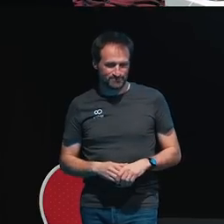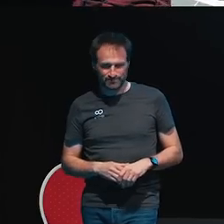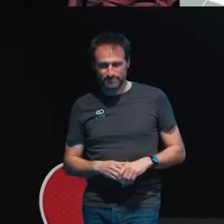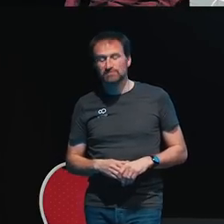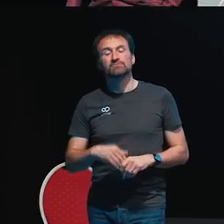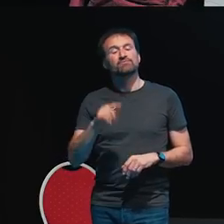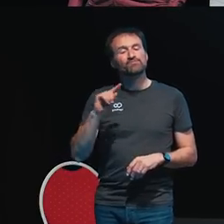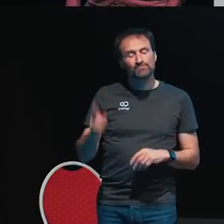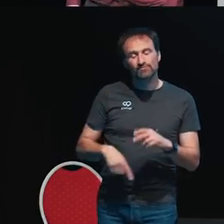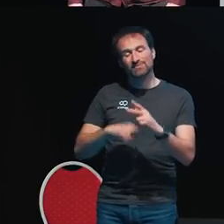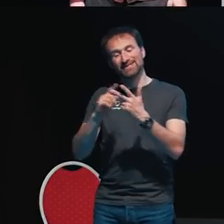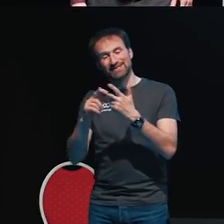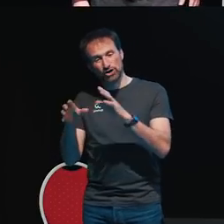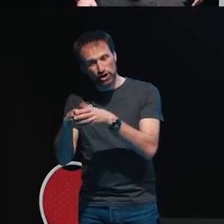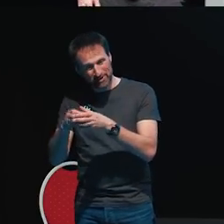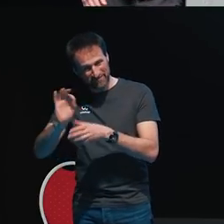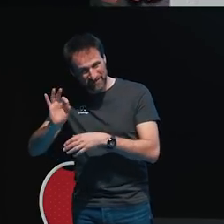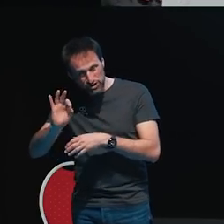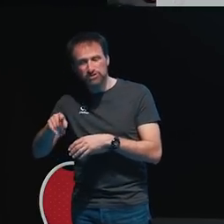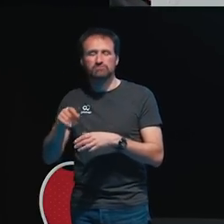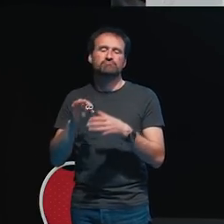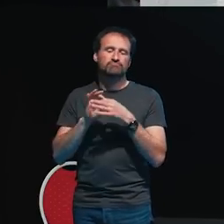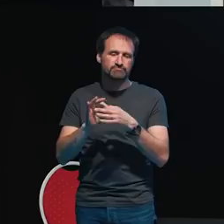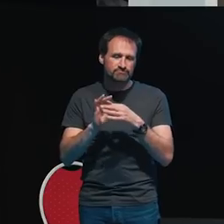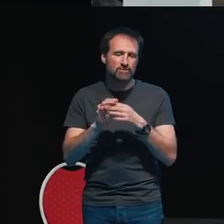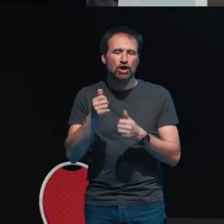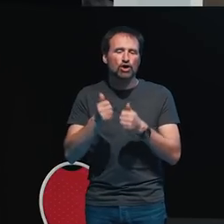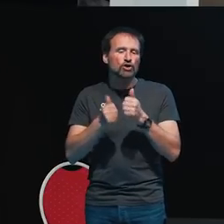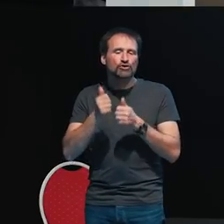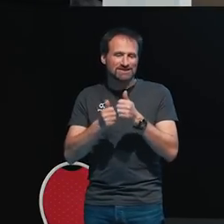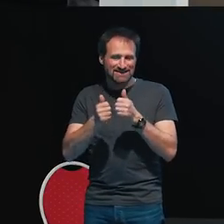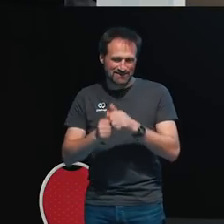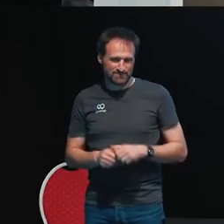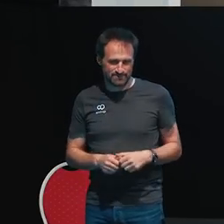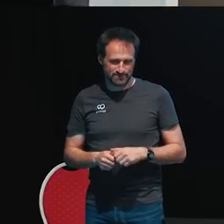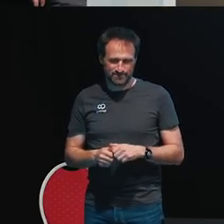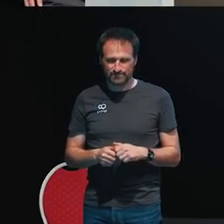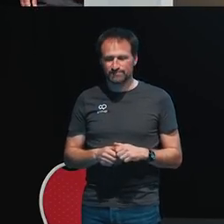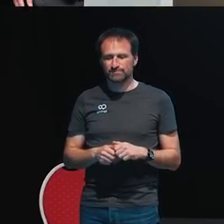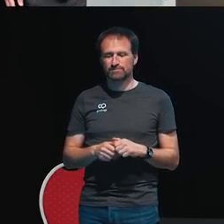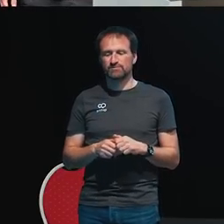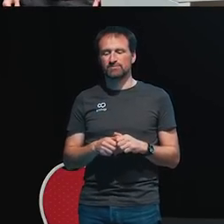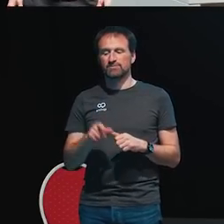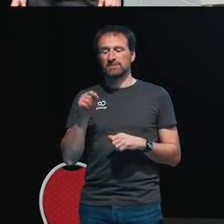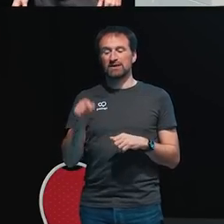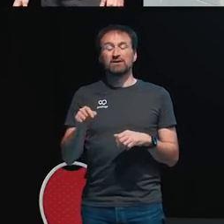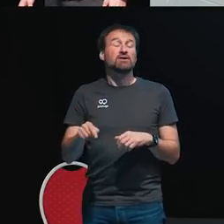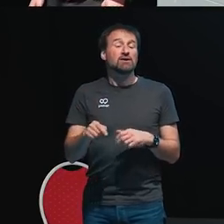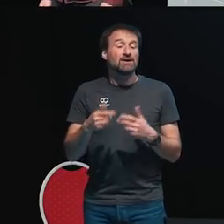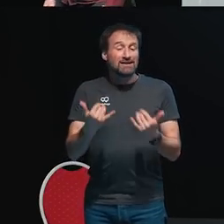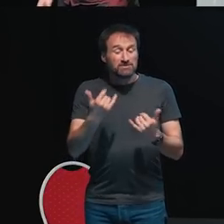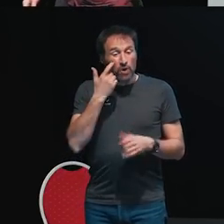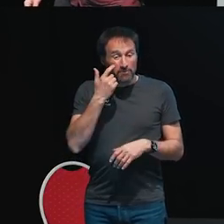Another group of features concerns concurrency. And here, at the moment,